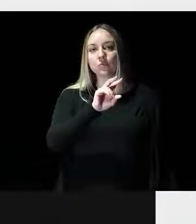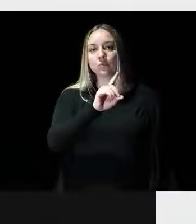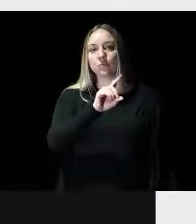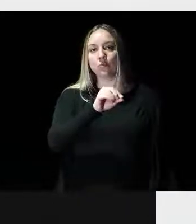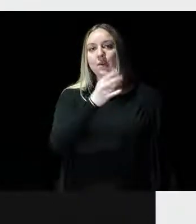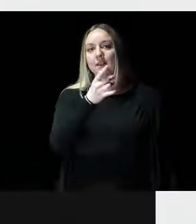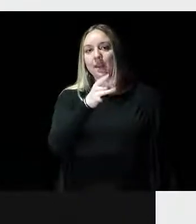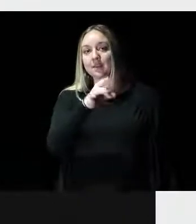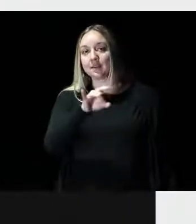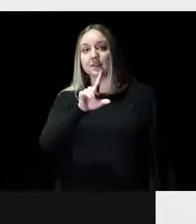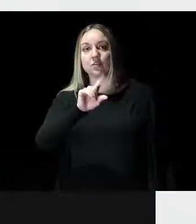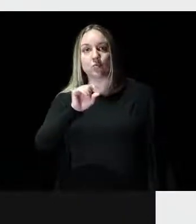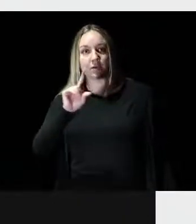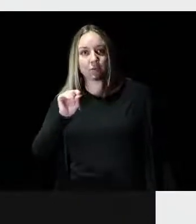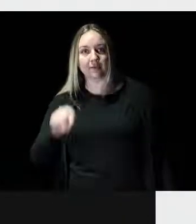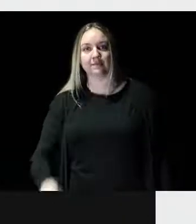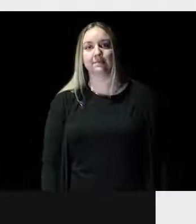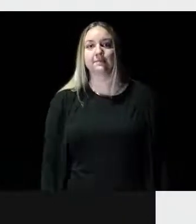di Venezia.